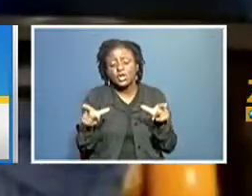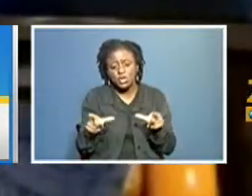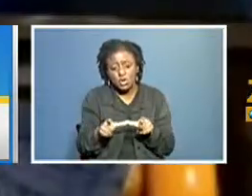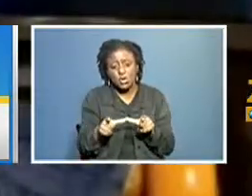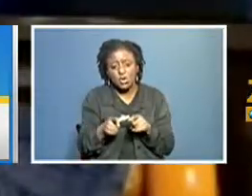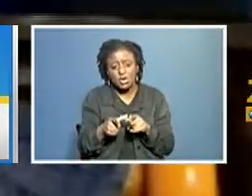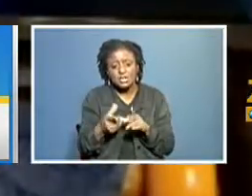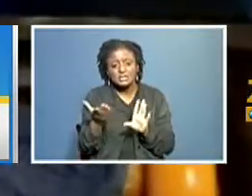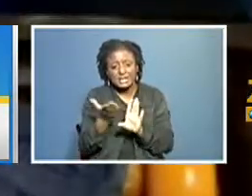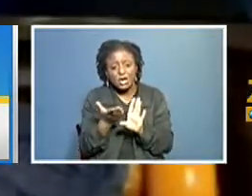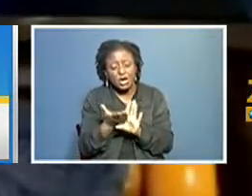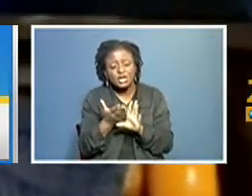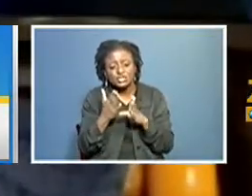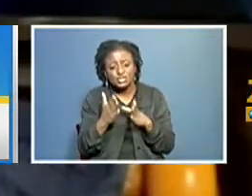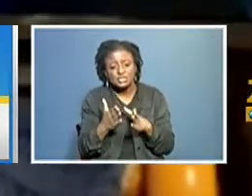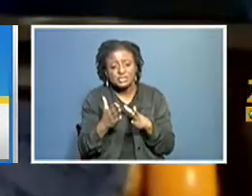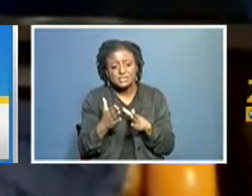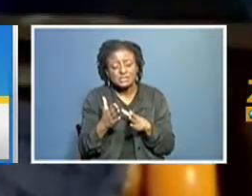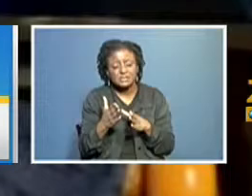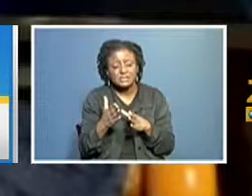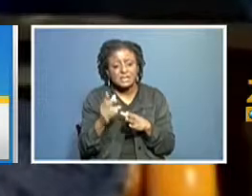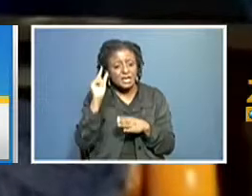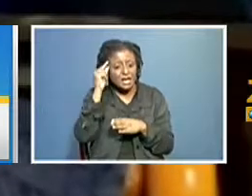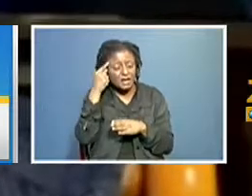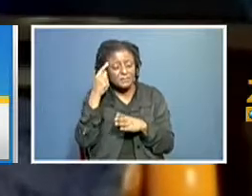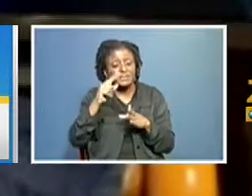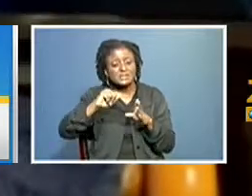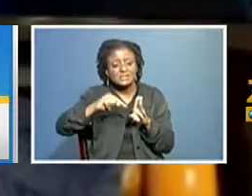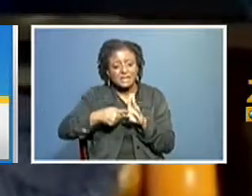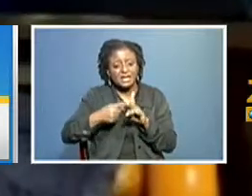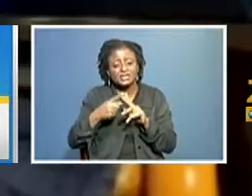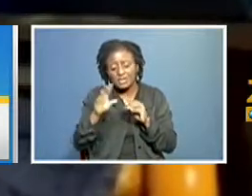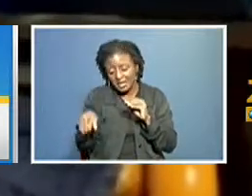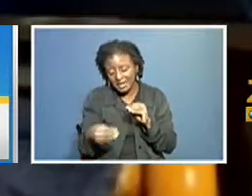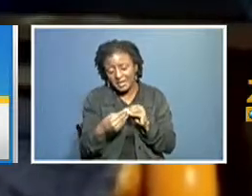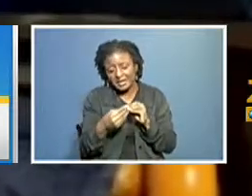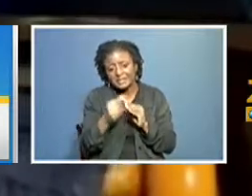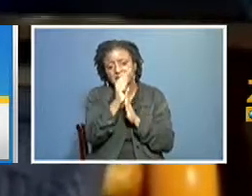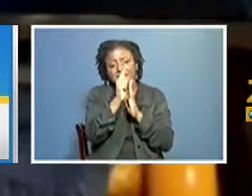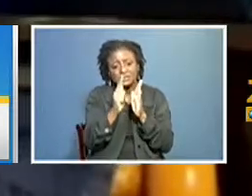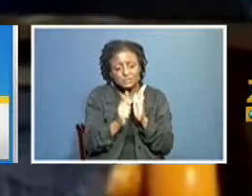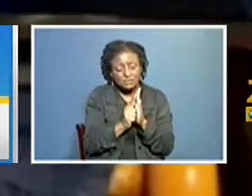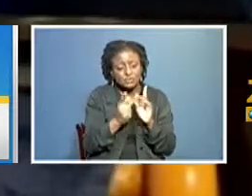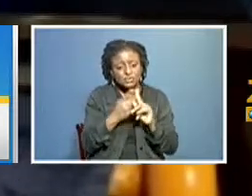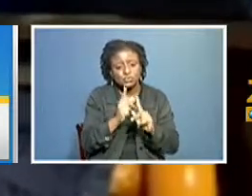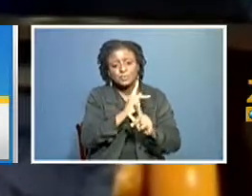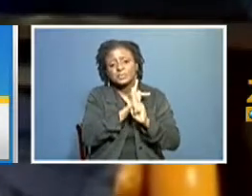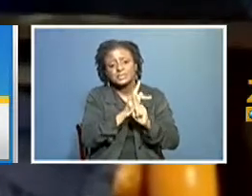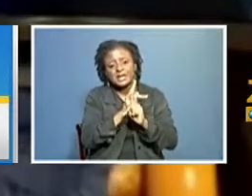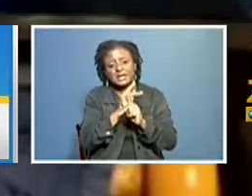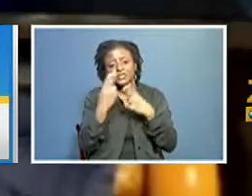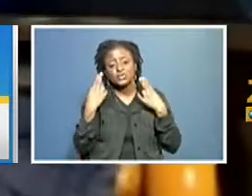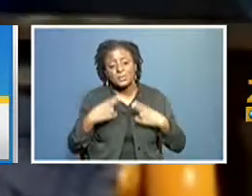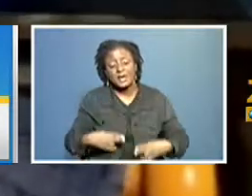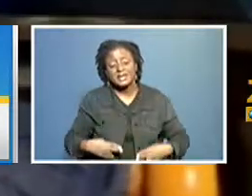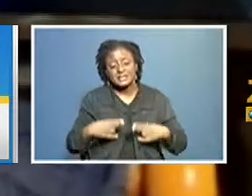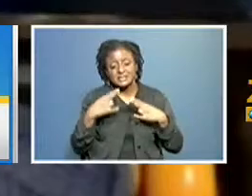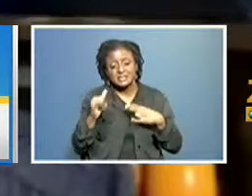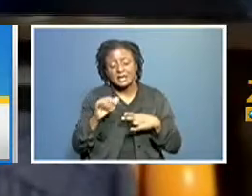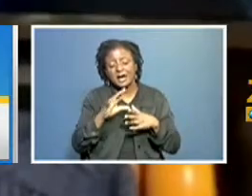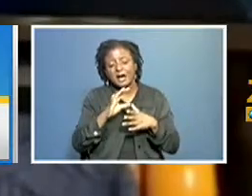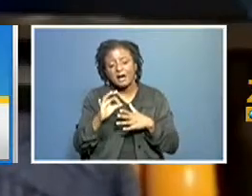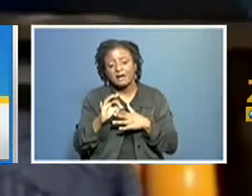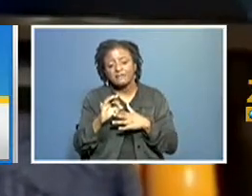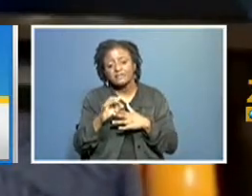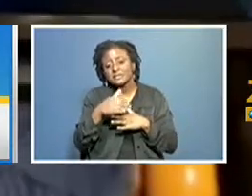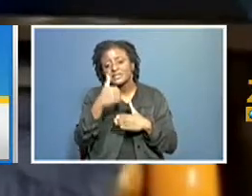Governments are beginning to enact legislation to protect the humanity of the next generation of young persons coming